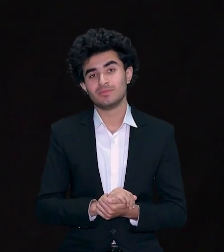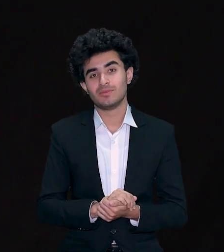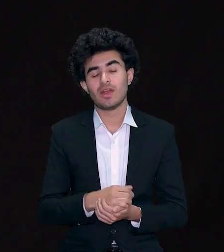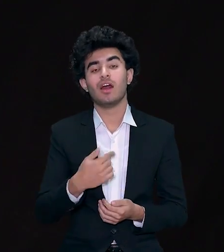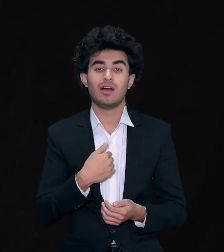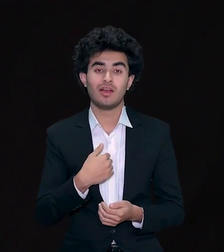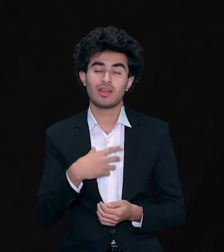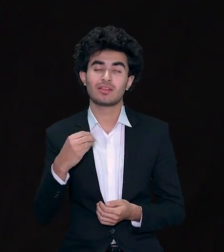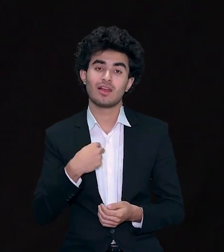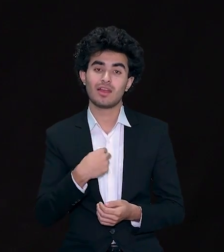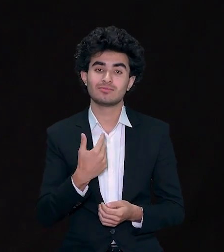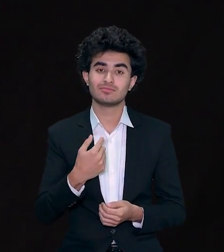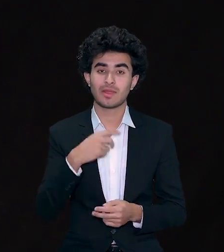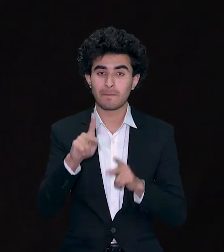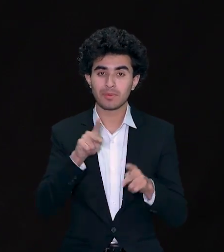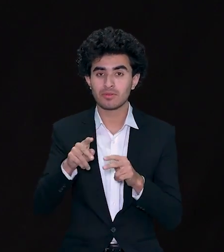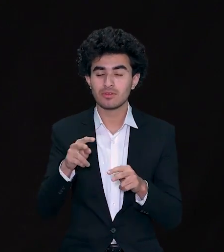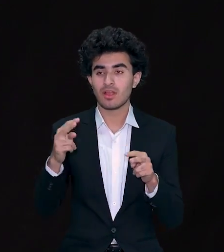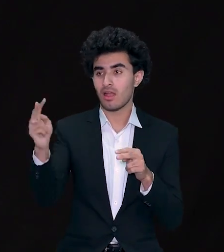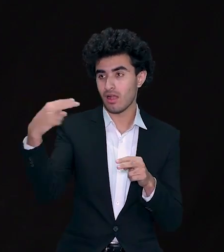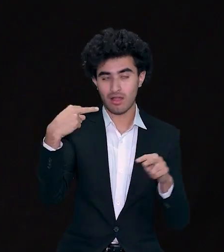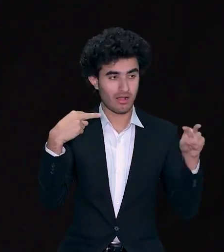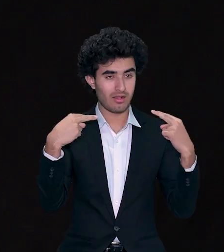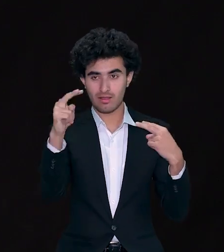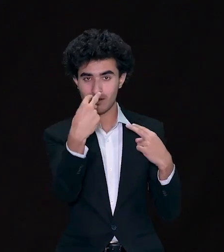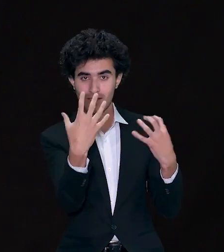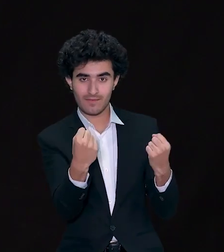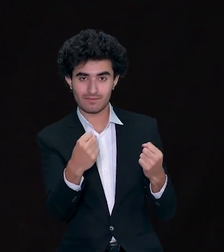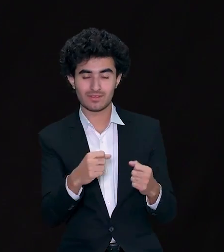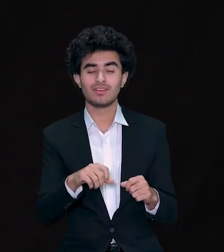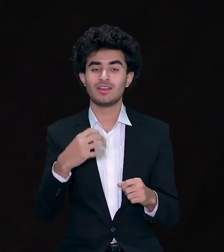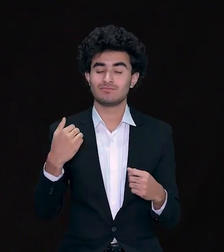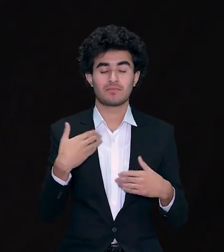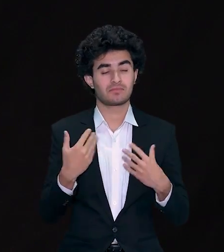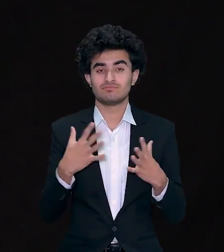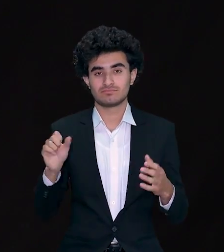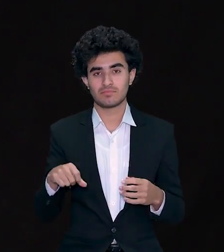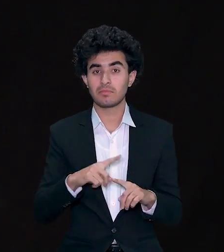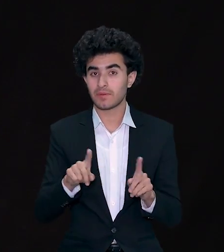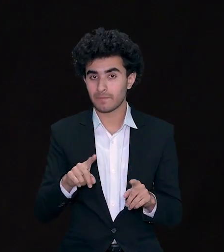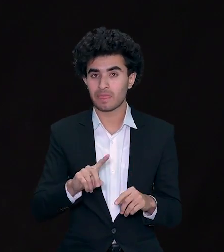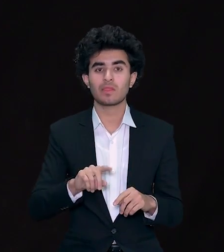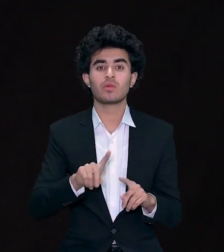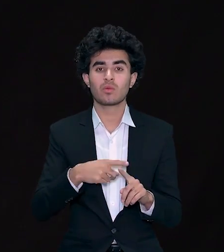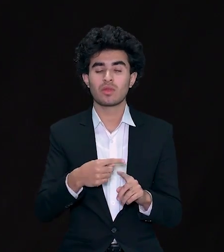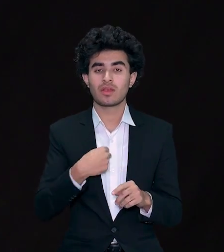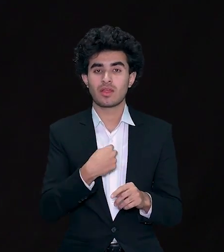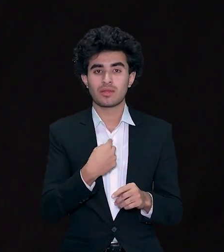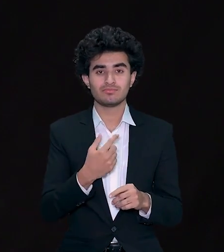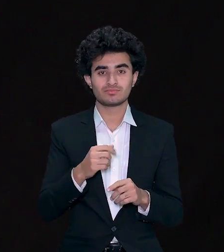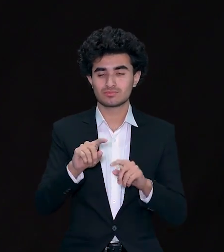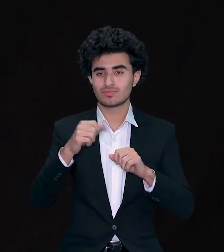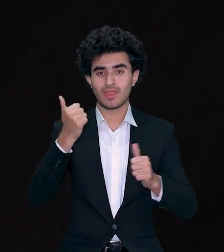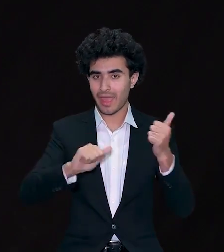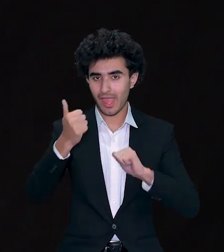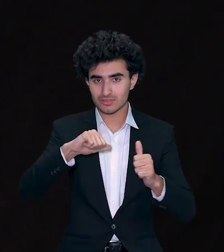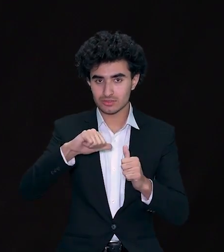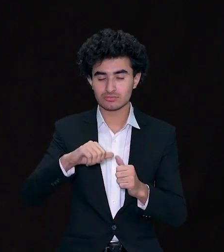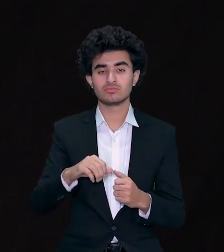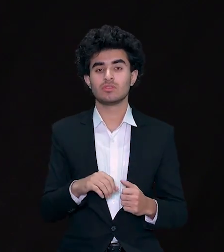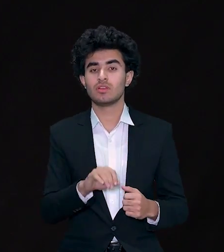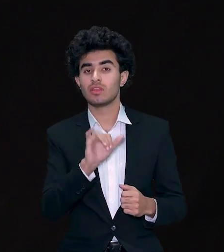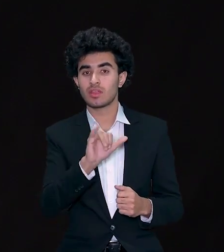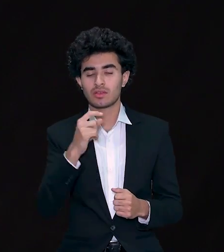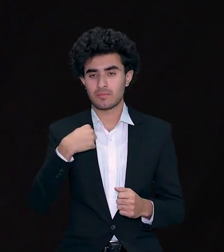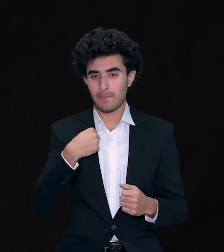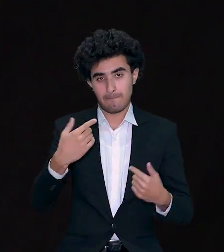and I like having eyes on me at all times. But when I'm on the stage, it's not me; it's the character